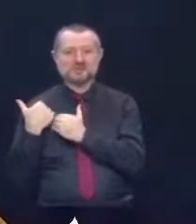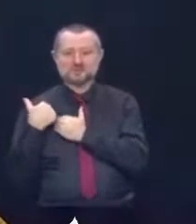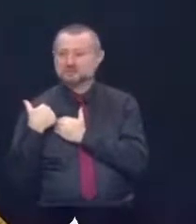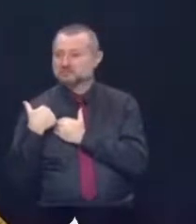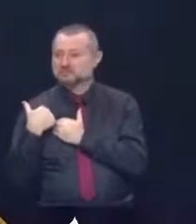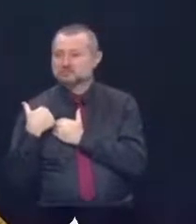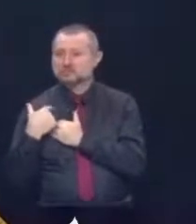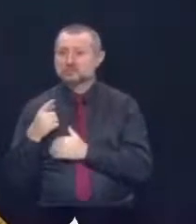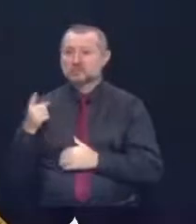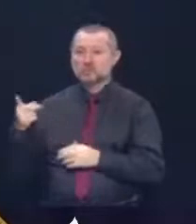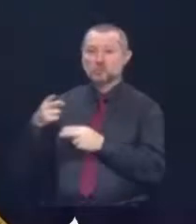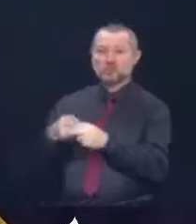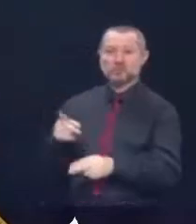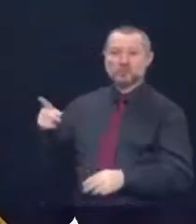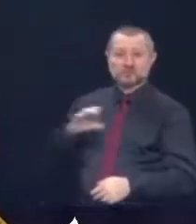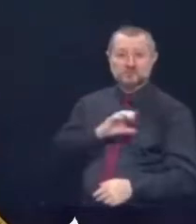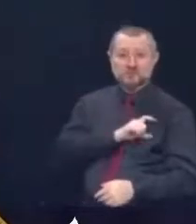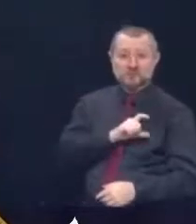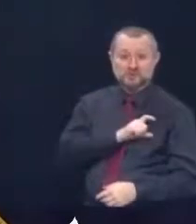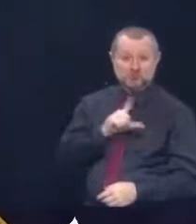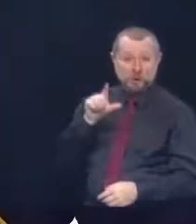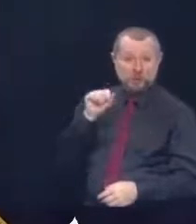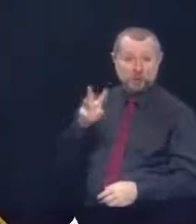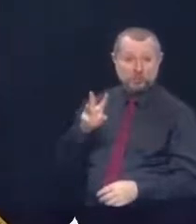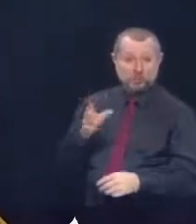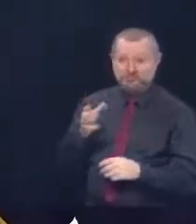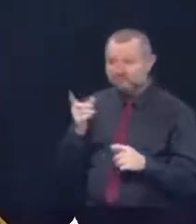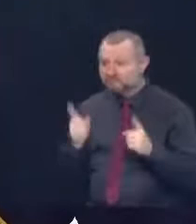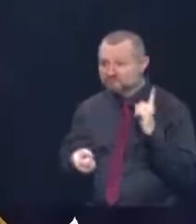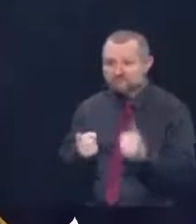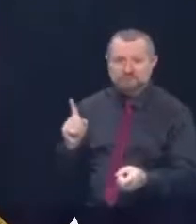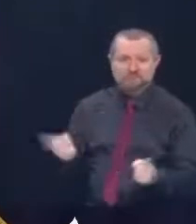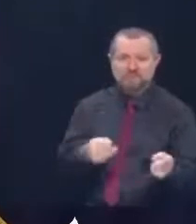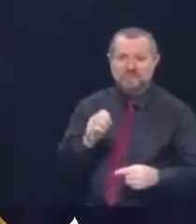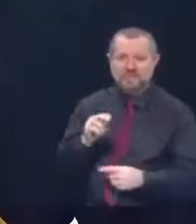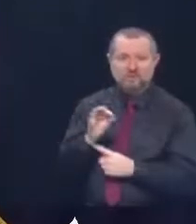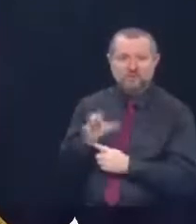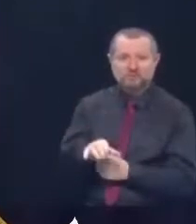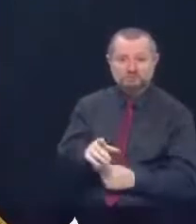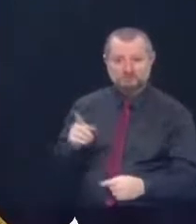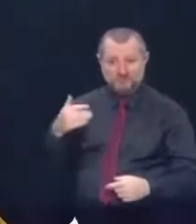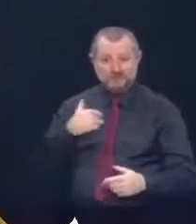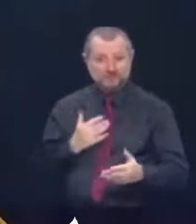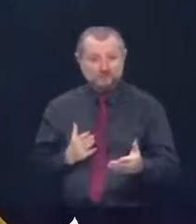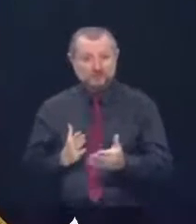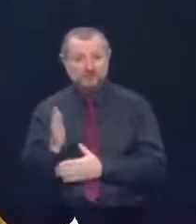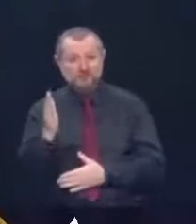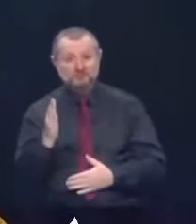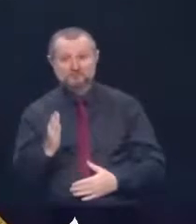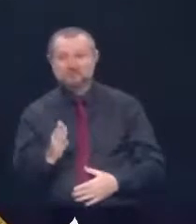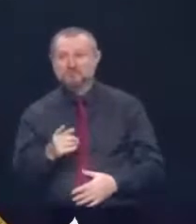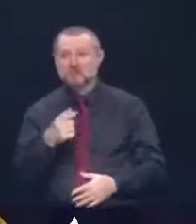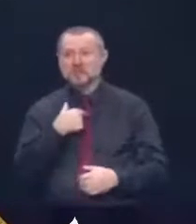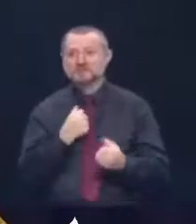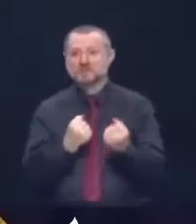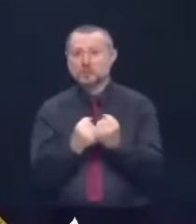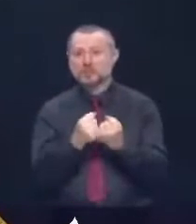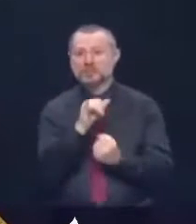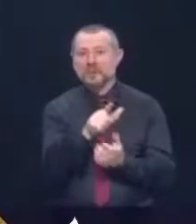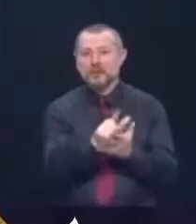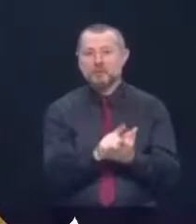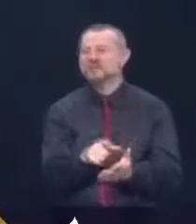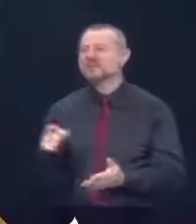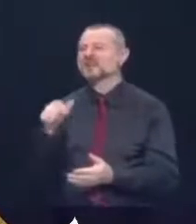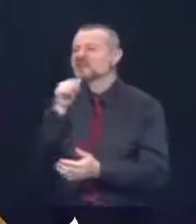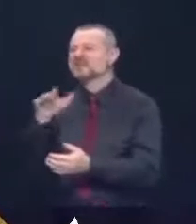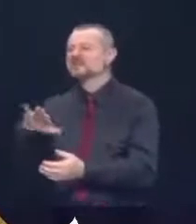law enforcement officer because you don't have the right to pick laws that you think you